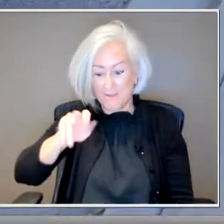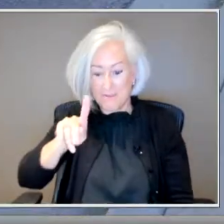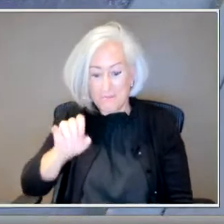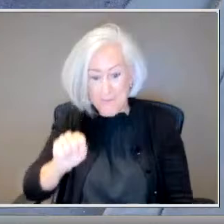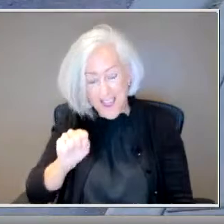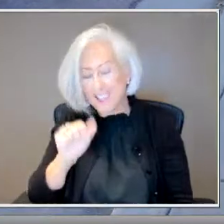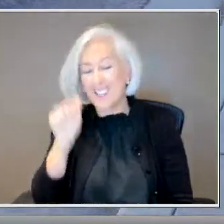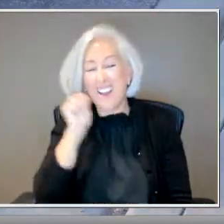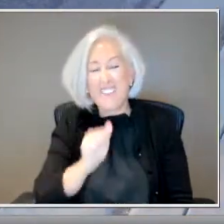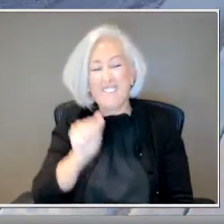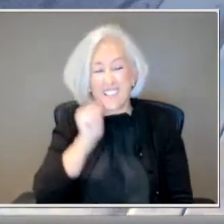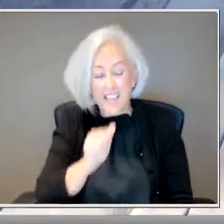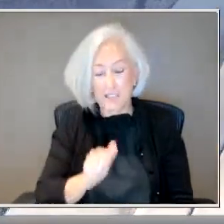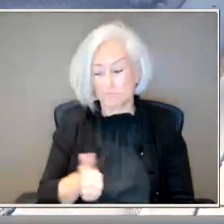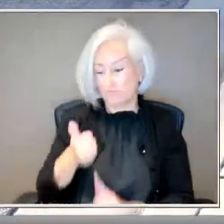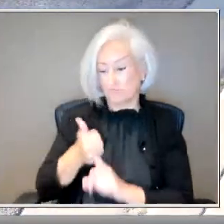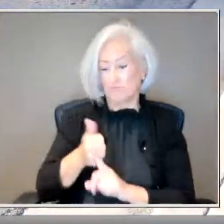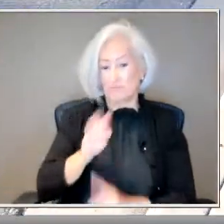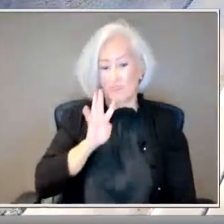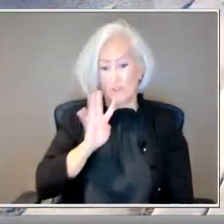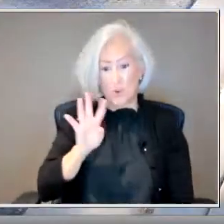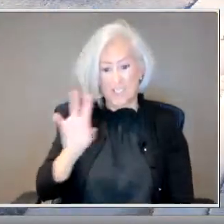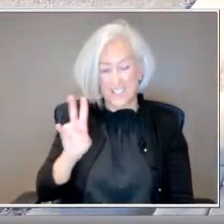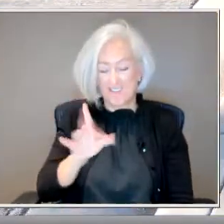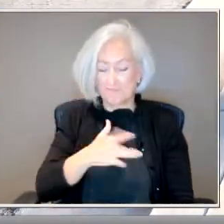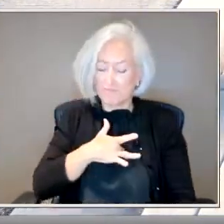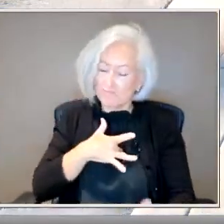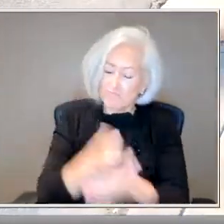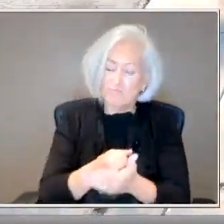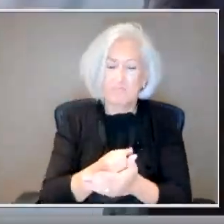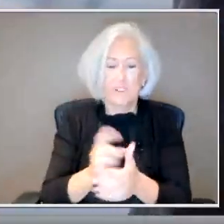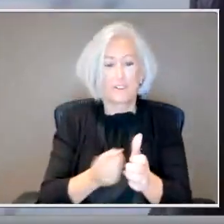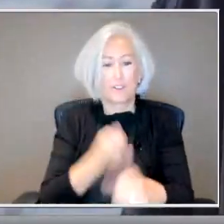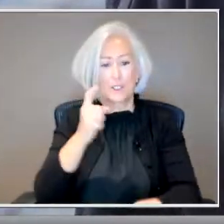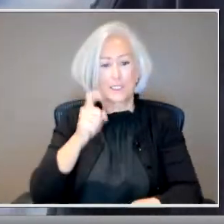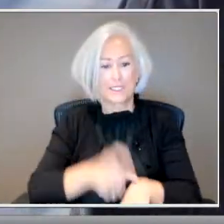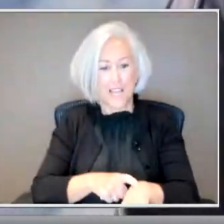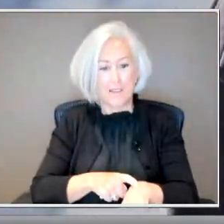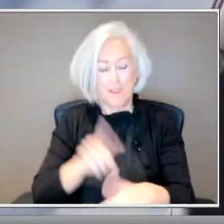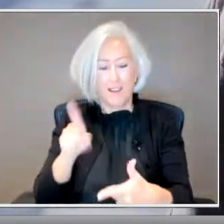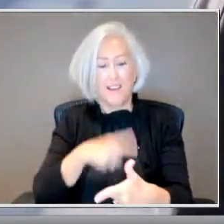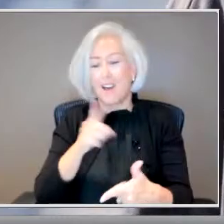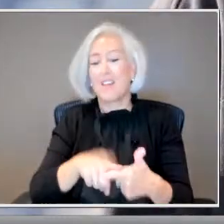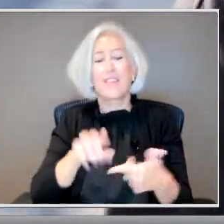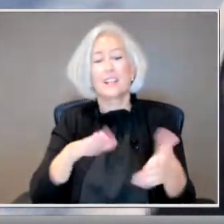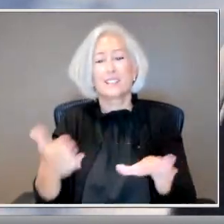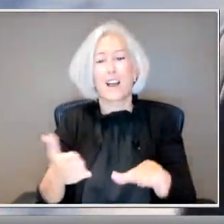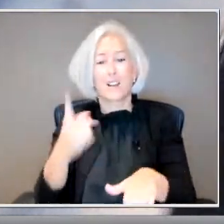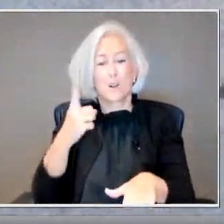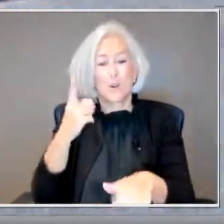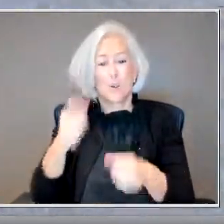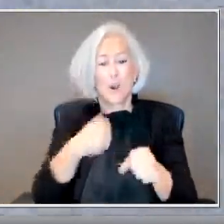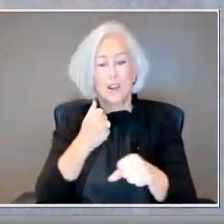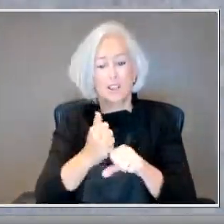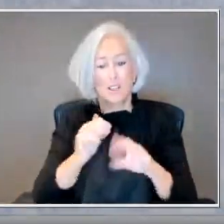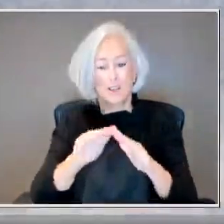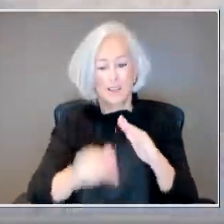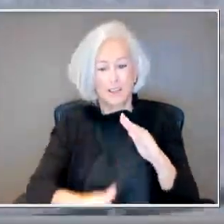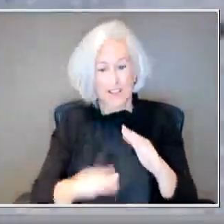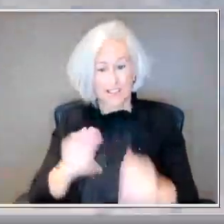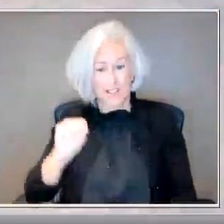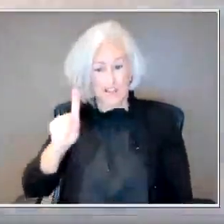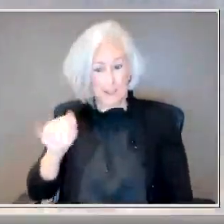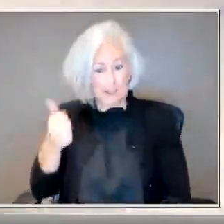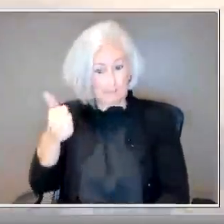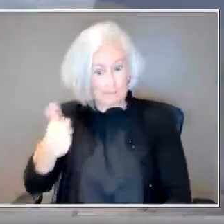attack. He passed away when he was just a year younger than Mike is now. And Mike has always made staying active and staying heart